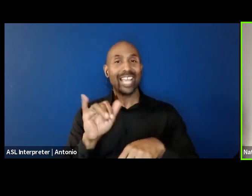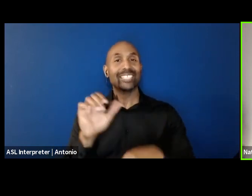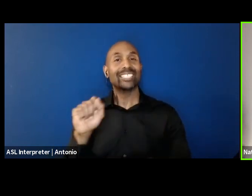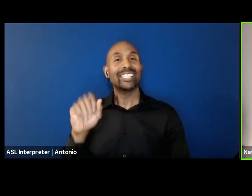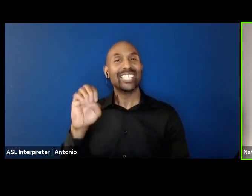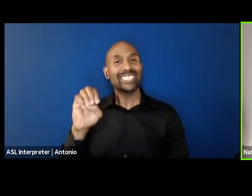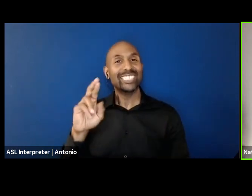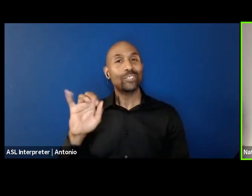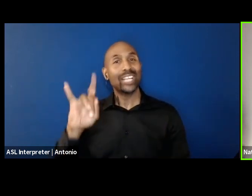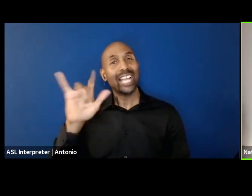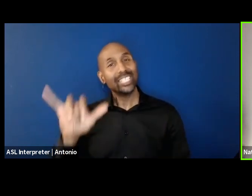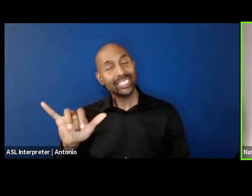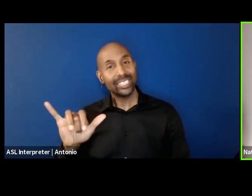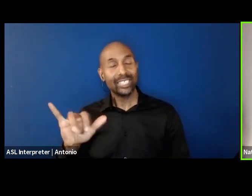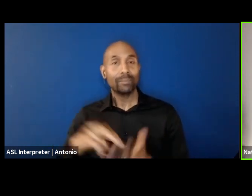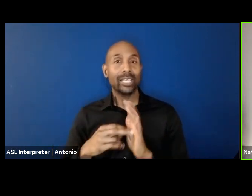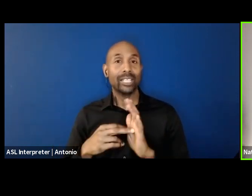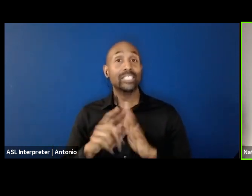it.